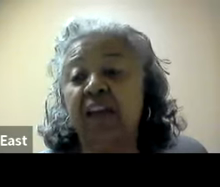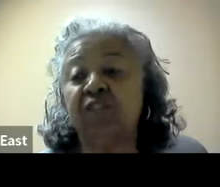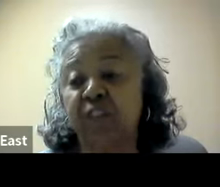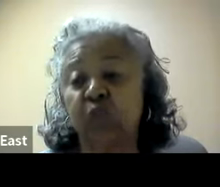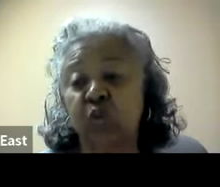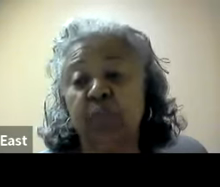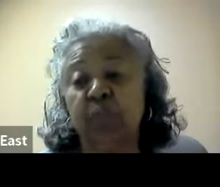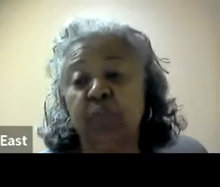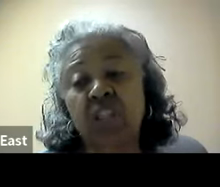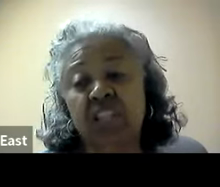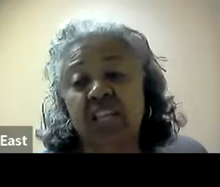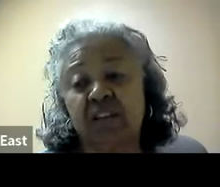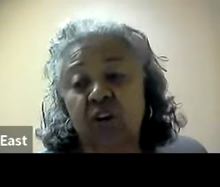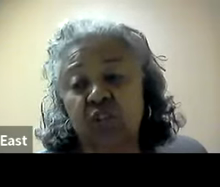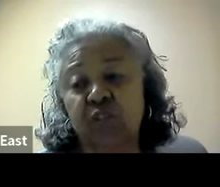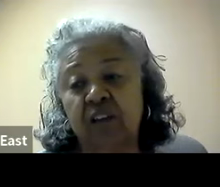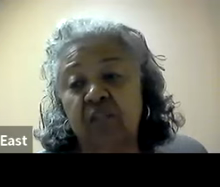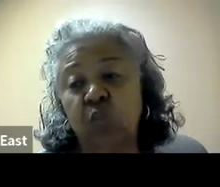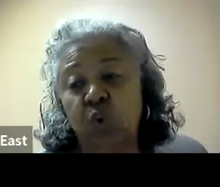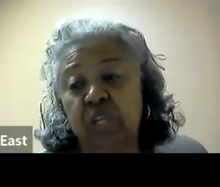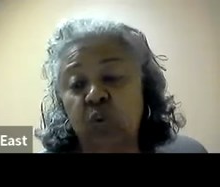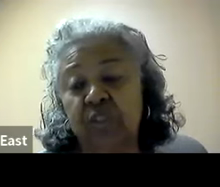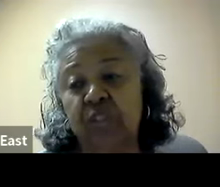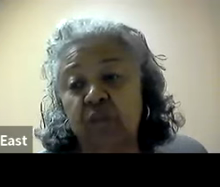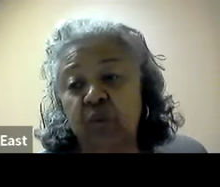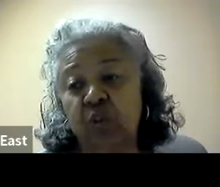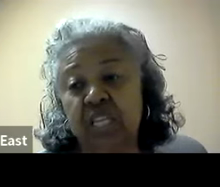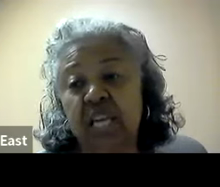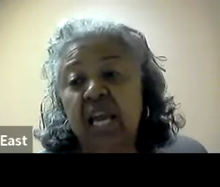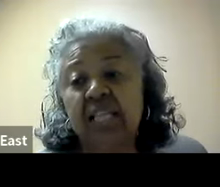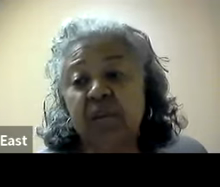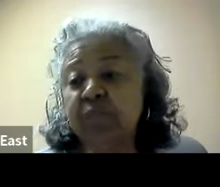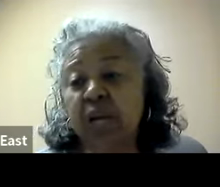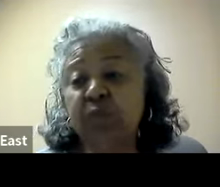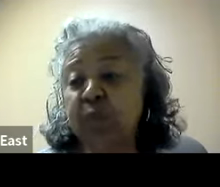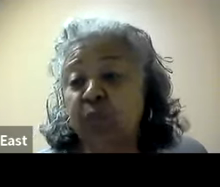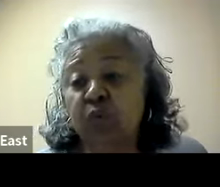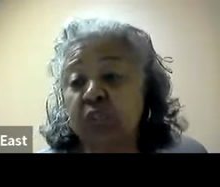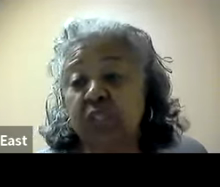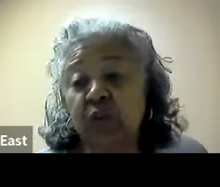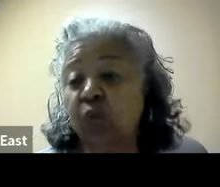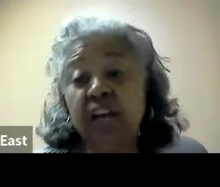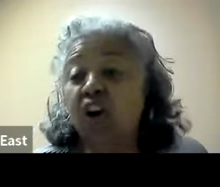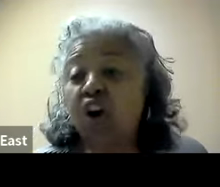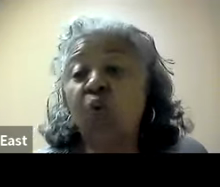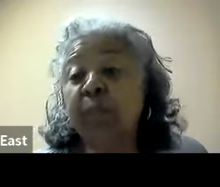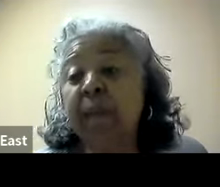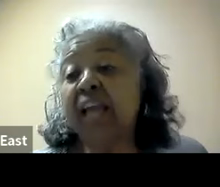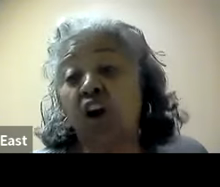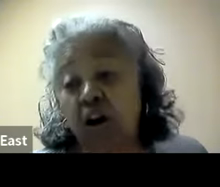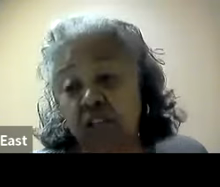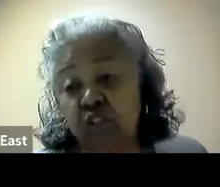have available to them. One of the things I've also found in working with the community, sometimes people right in our